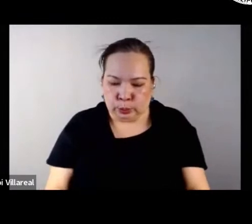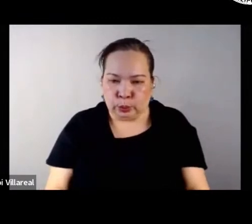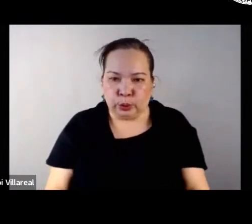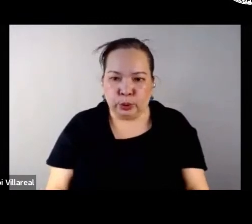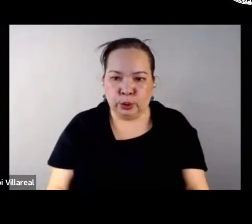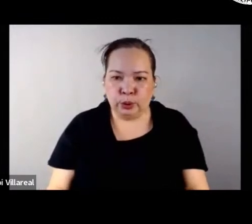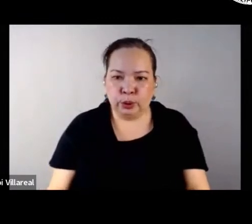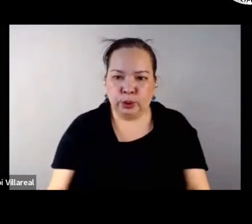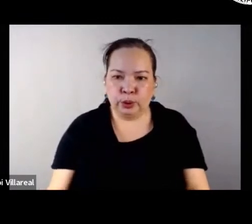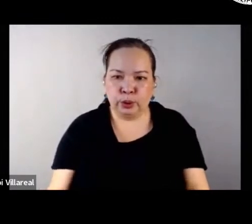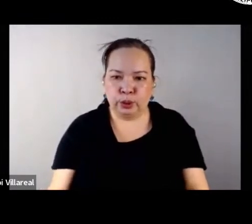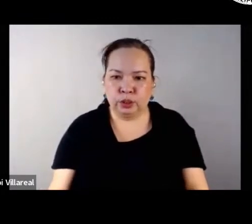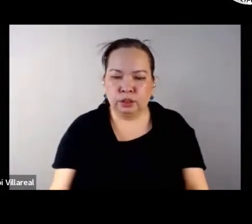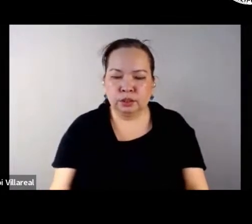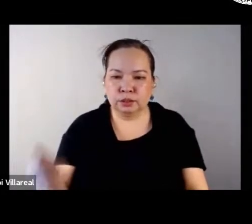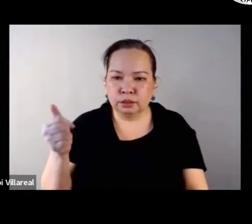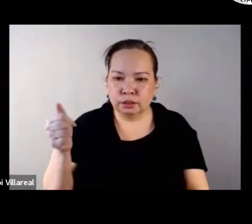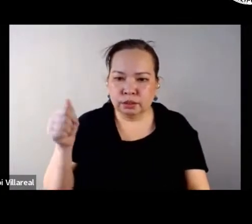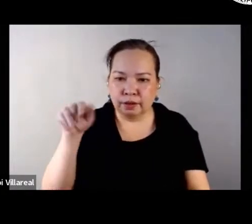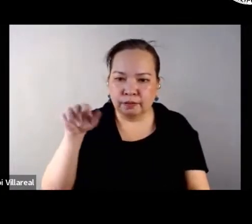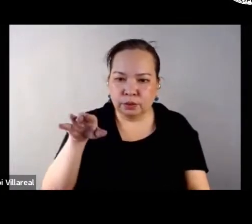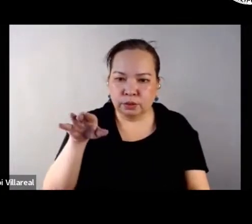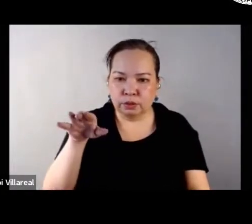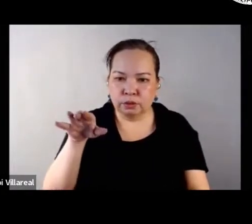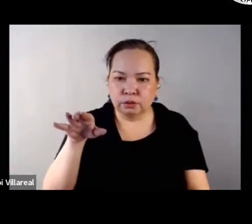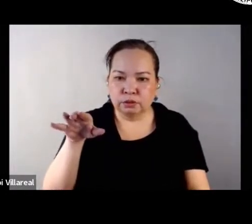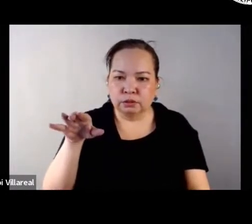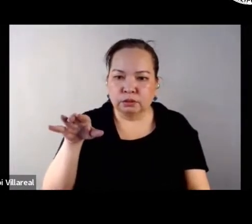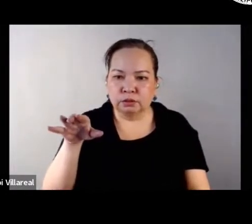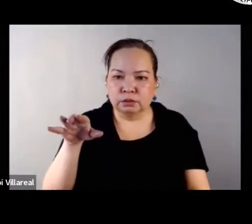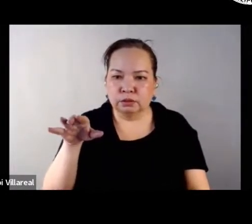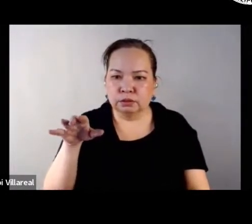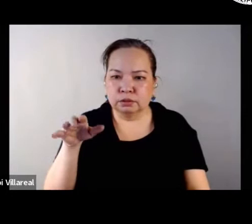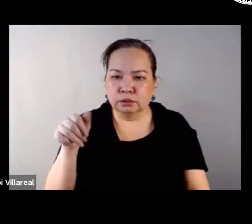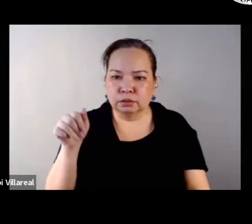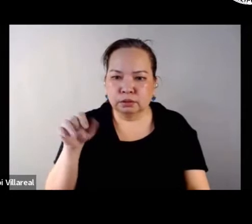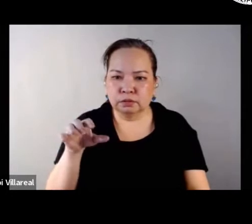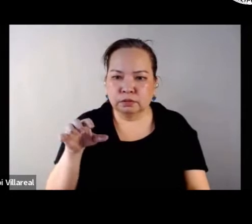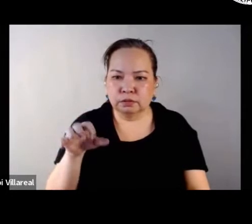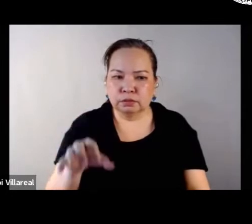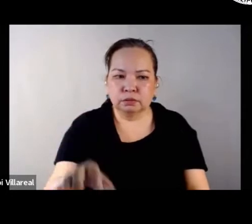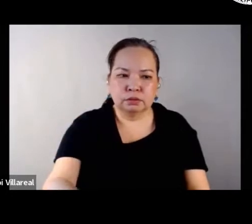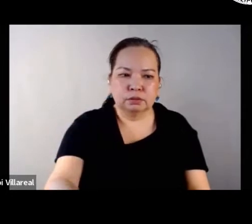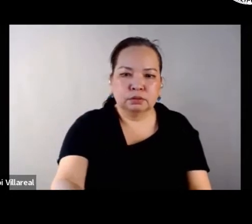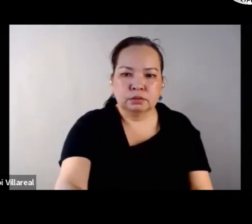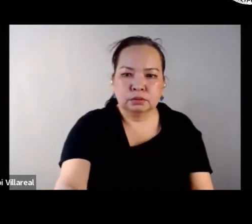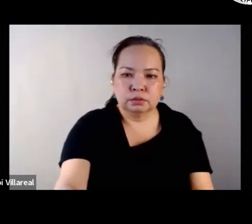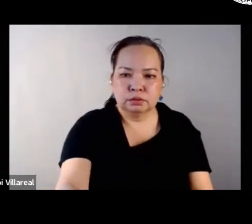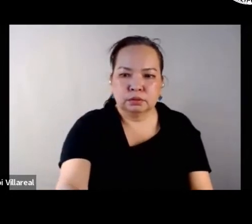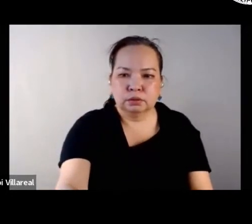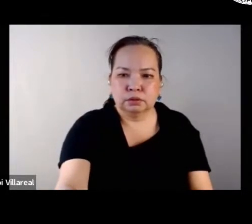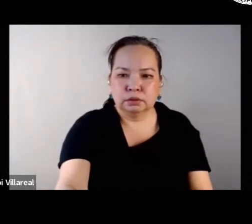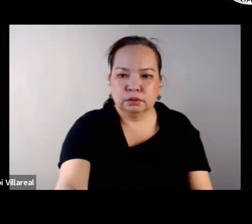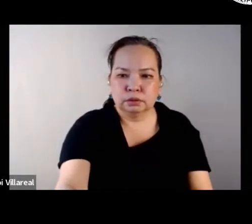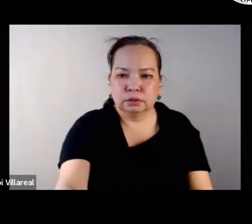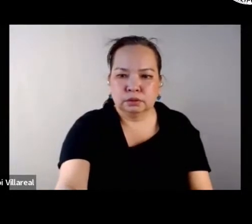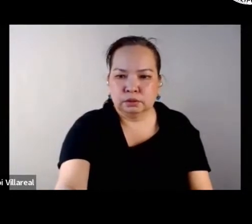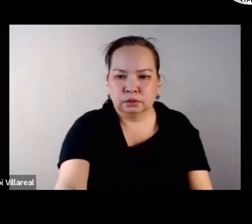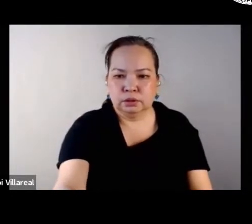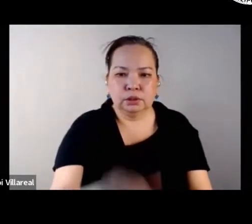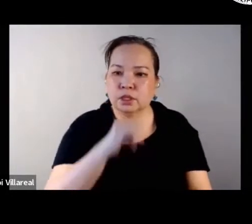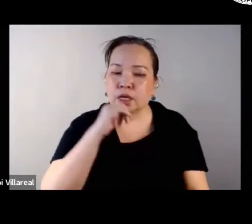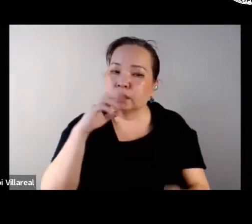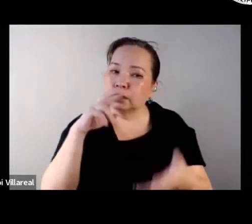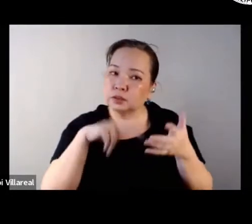Magandang tanghali po sa inyong lahat. Hindi ko nababasahin yung position paper ng